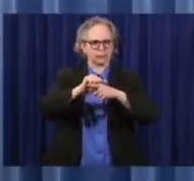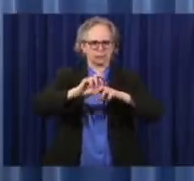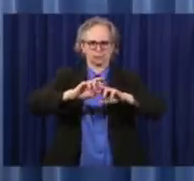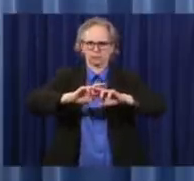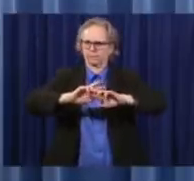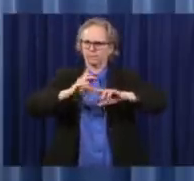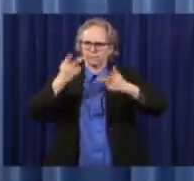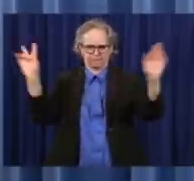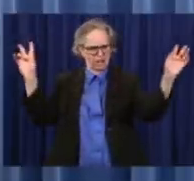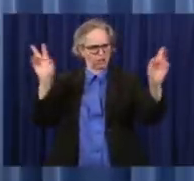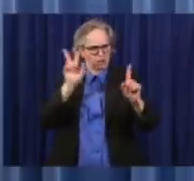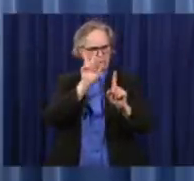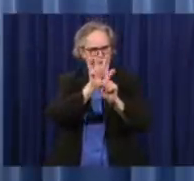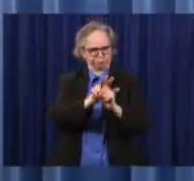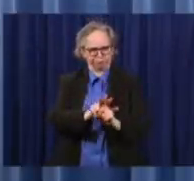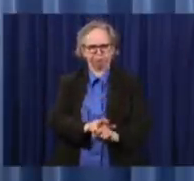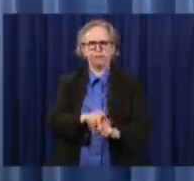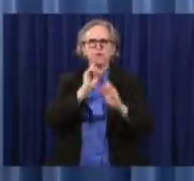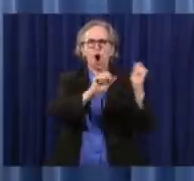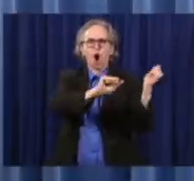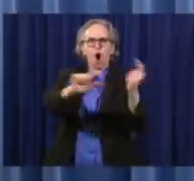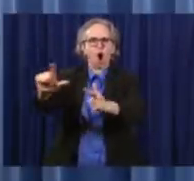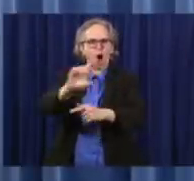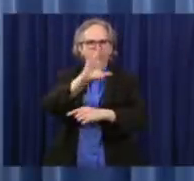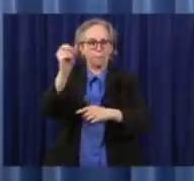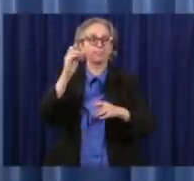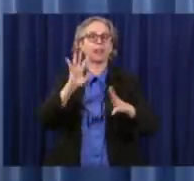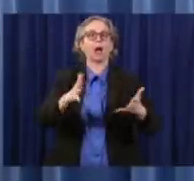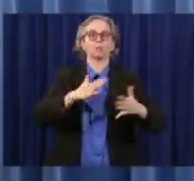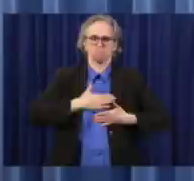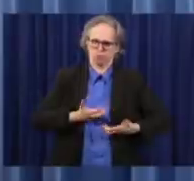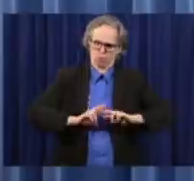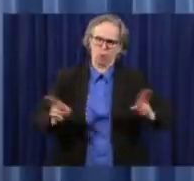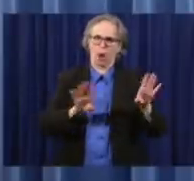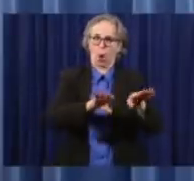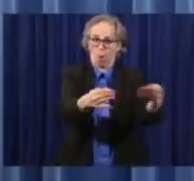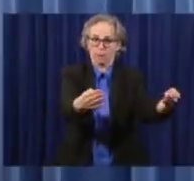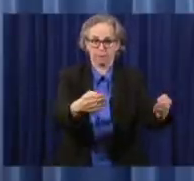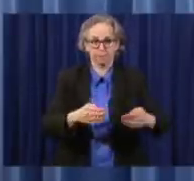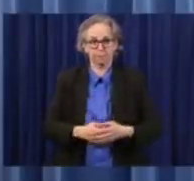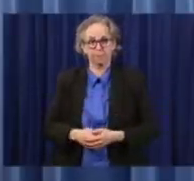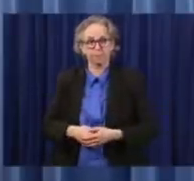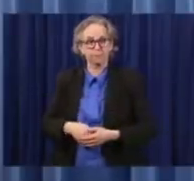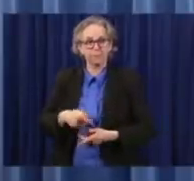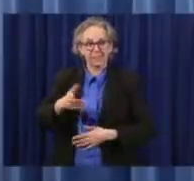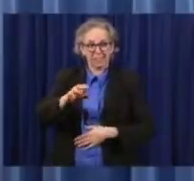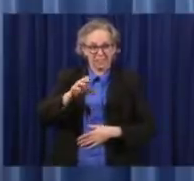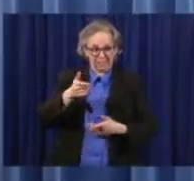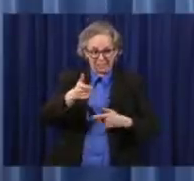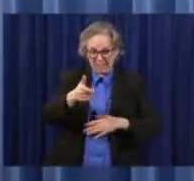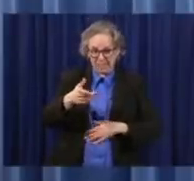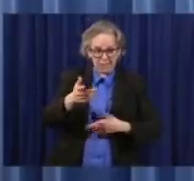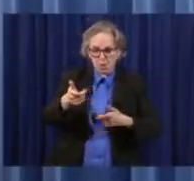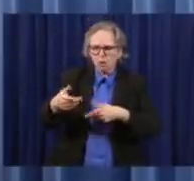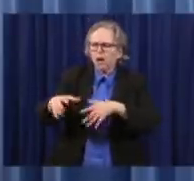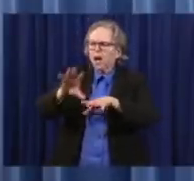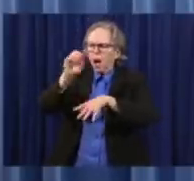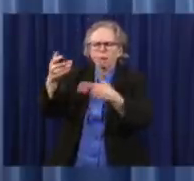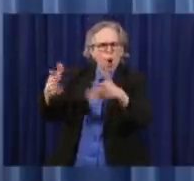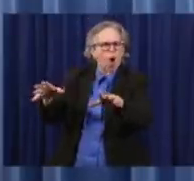companies that have been open. Some were deemed essential. That designation is now gone.